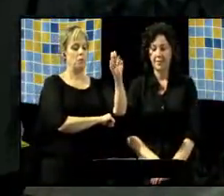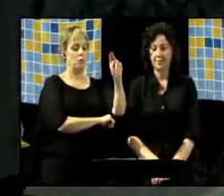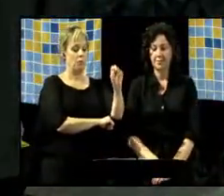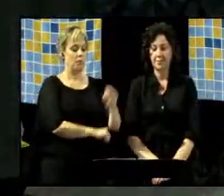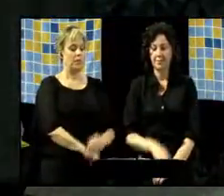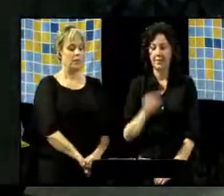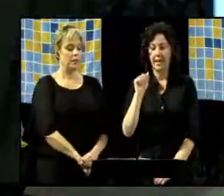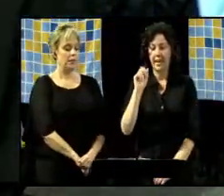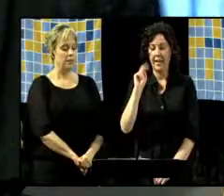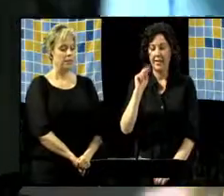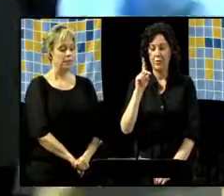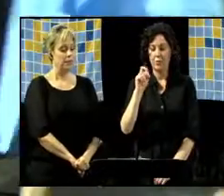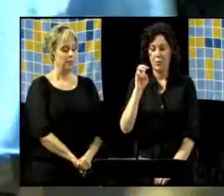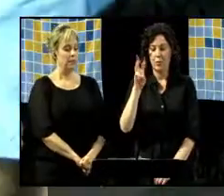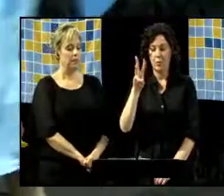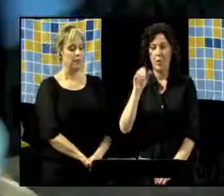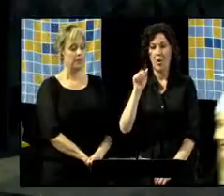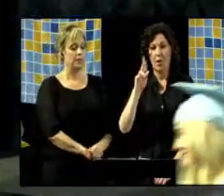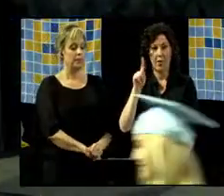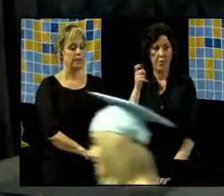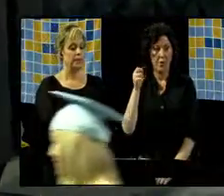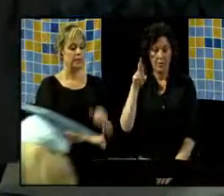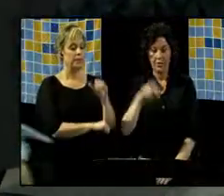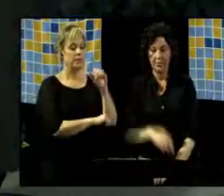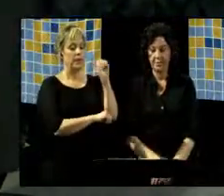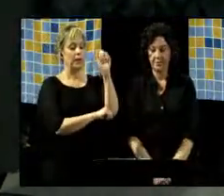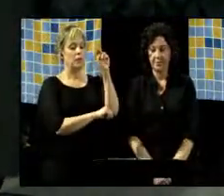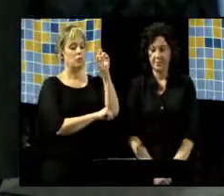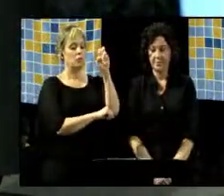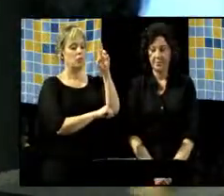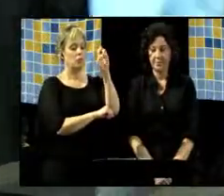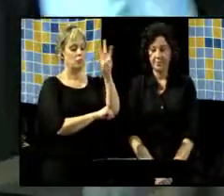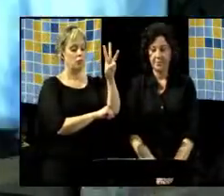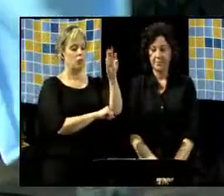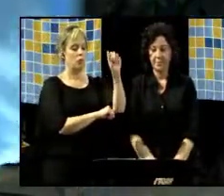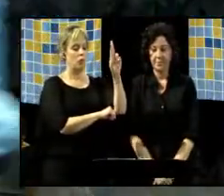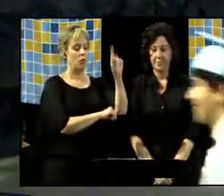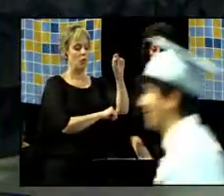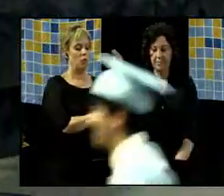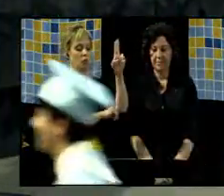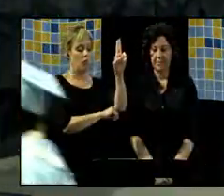Andrew James Arthur, Love Asongwed Ayuk,